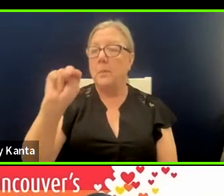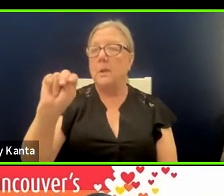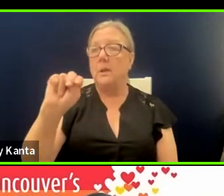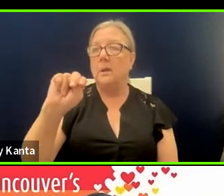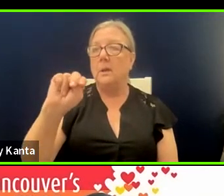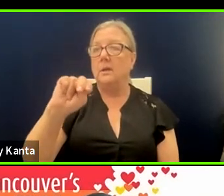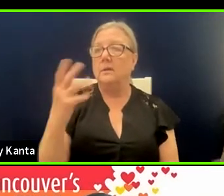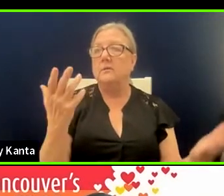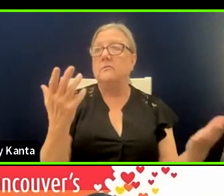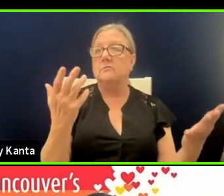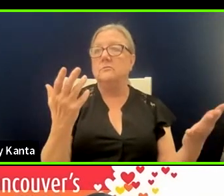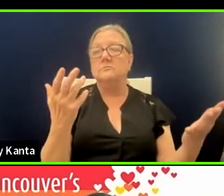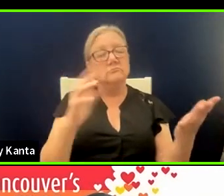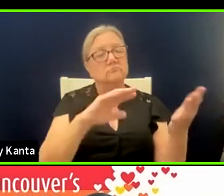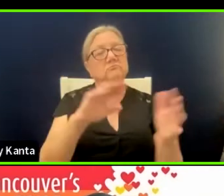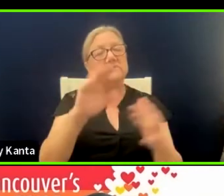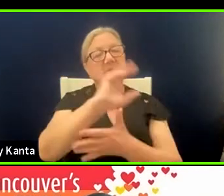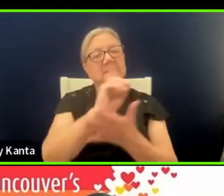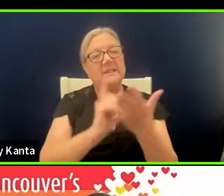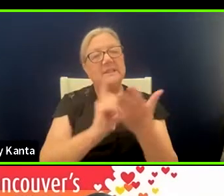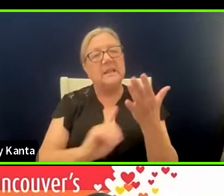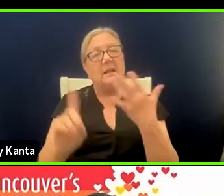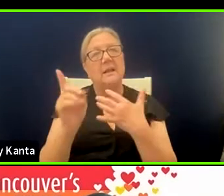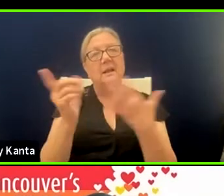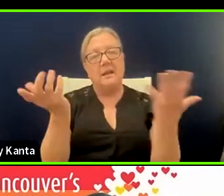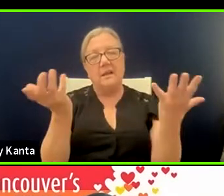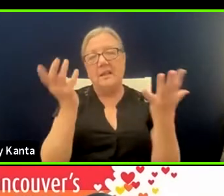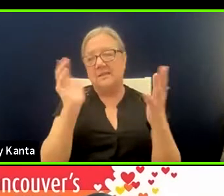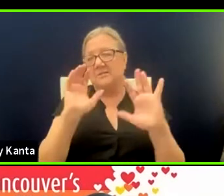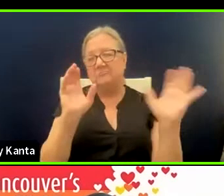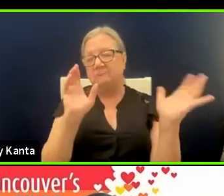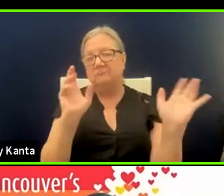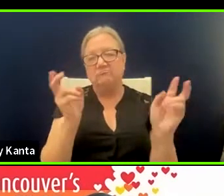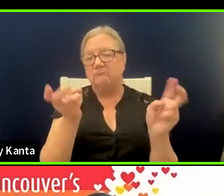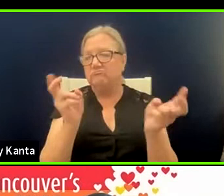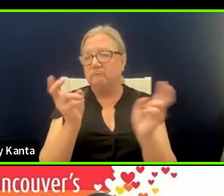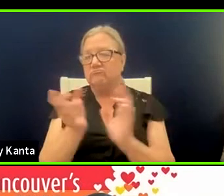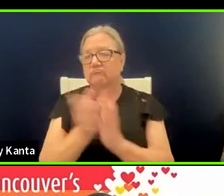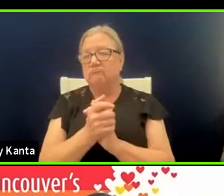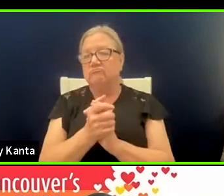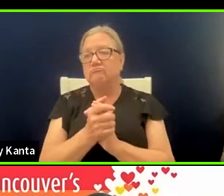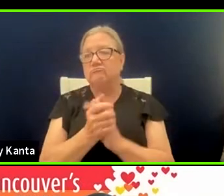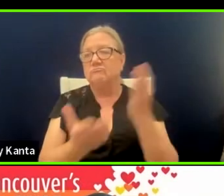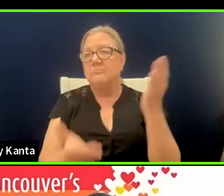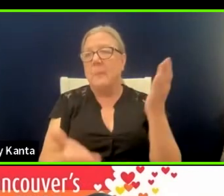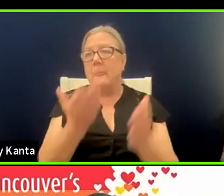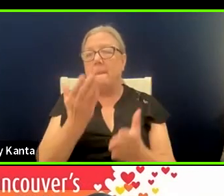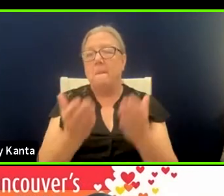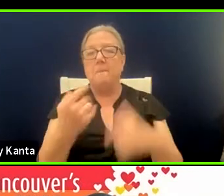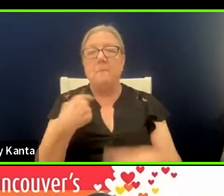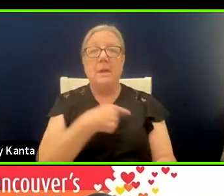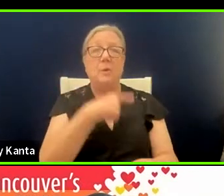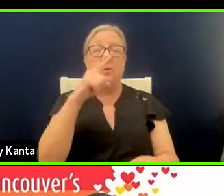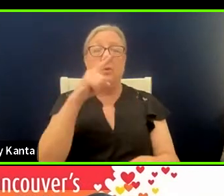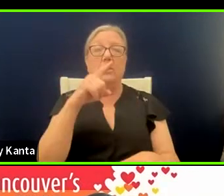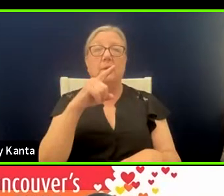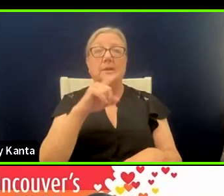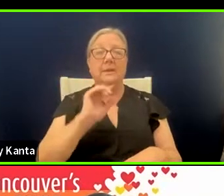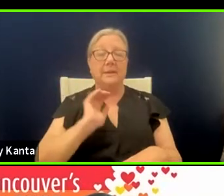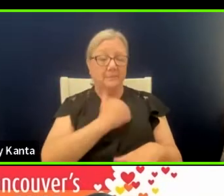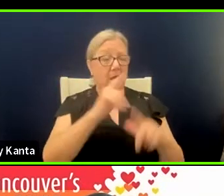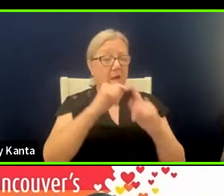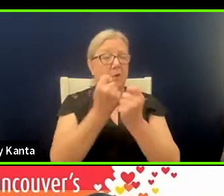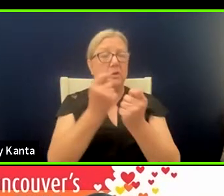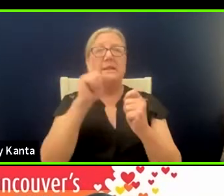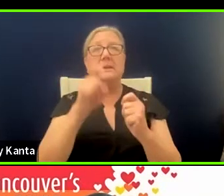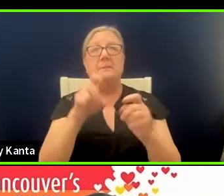that I guess this group needs, maybe would like to take a step back, or need some more information to